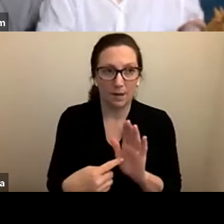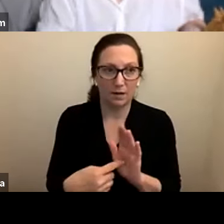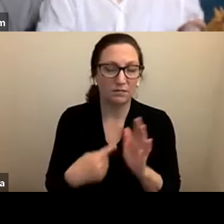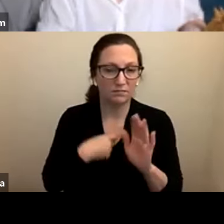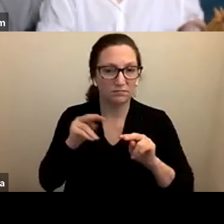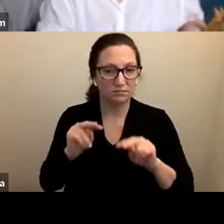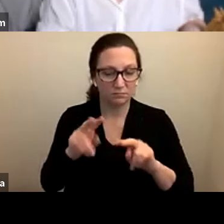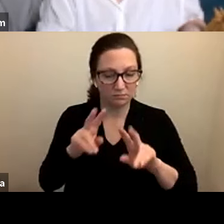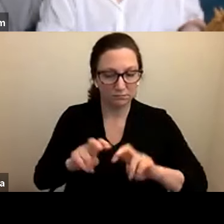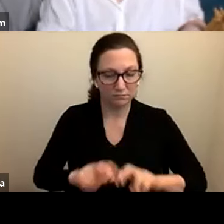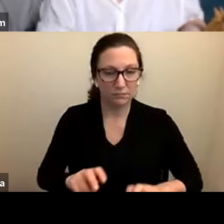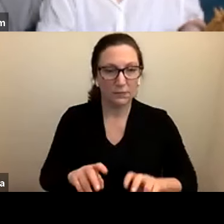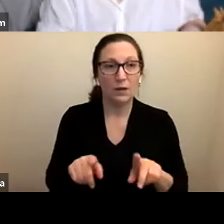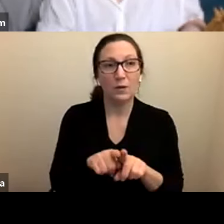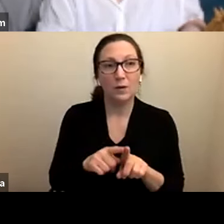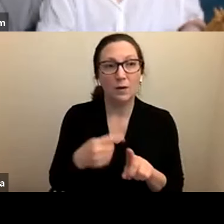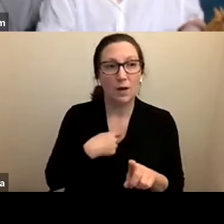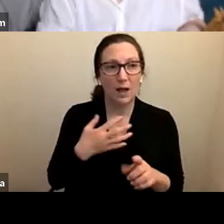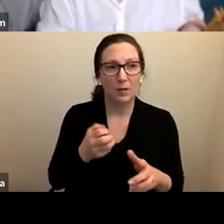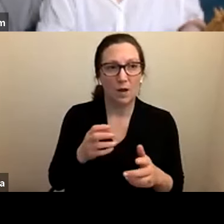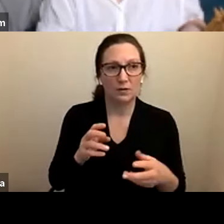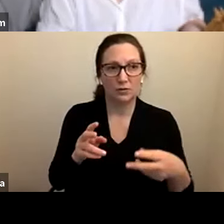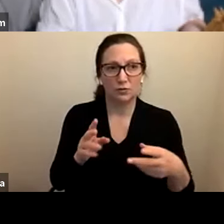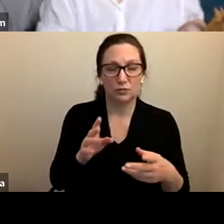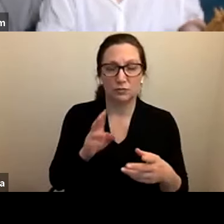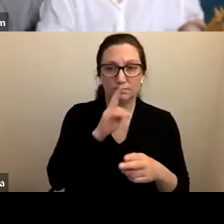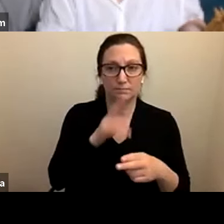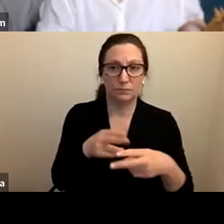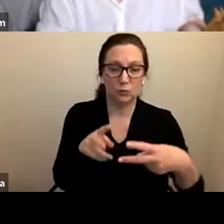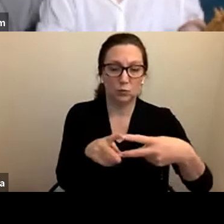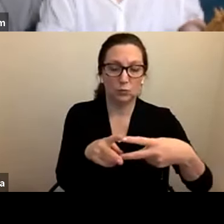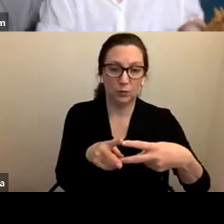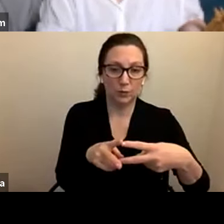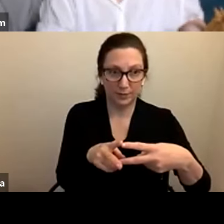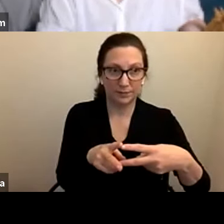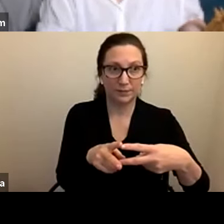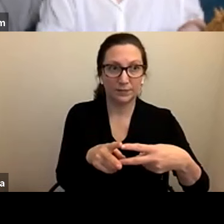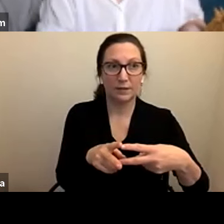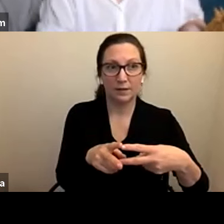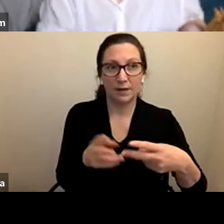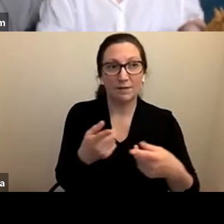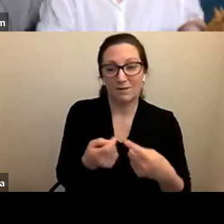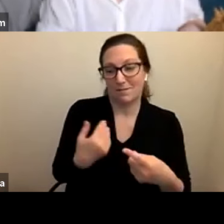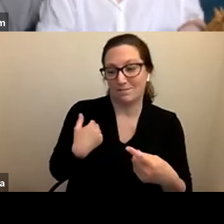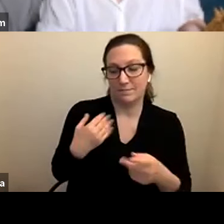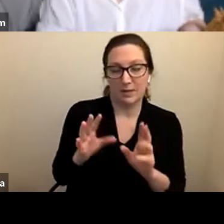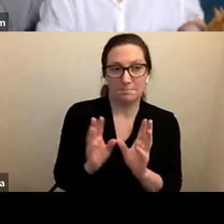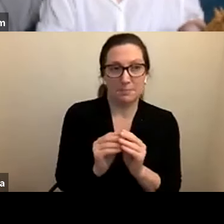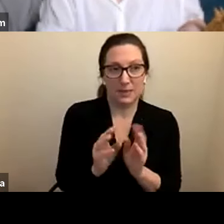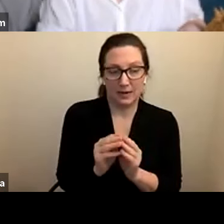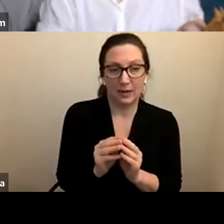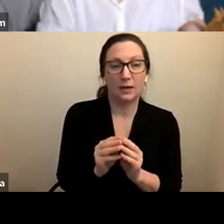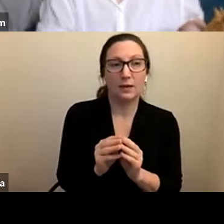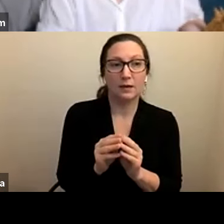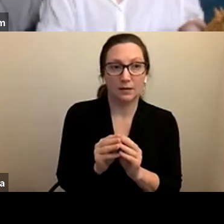I just wanted to lift up two things that Mr. Acevedo and Mr. Kreger said at the end of the last meeting that might be helpful as we